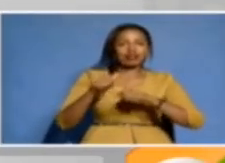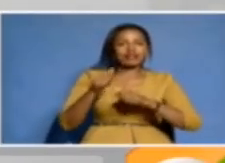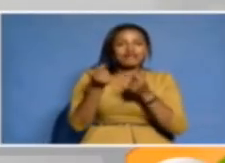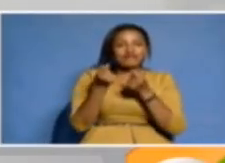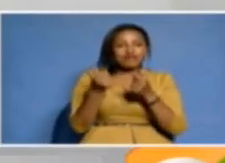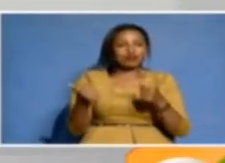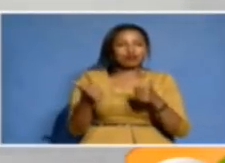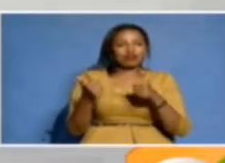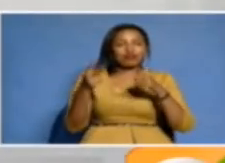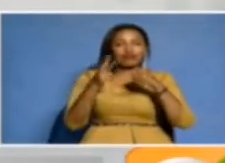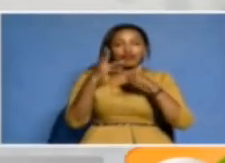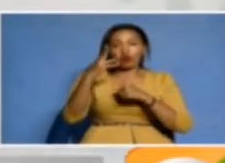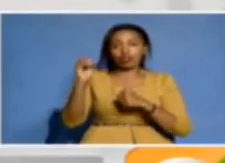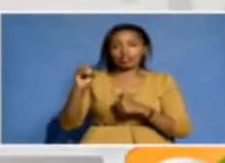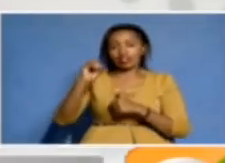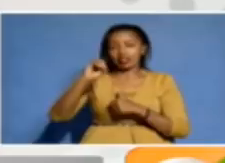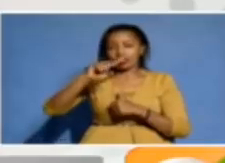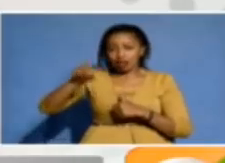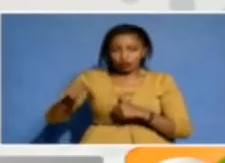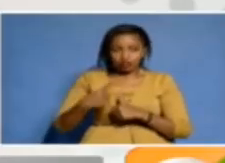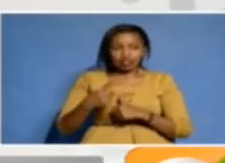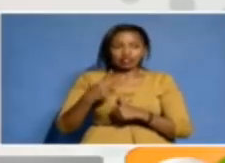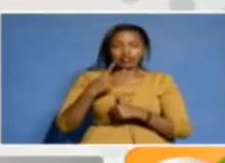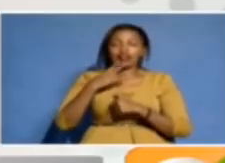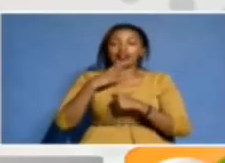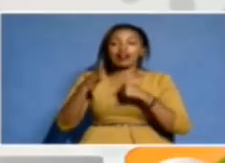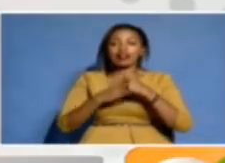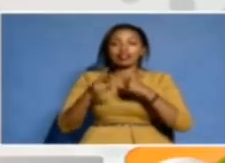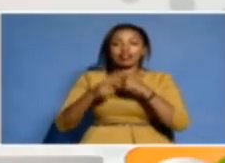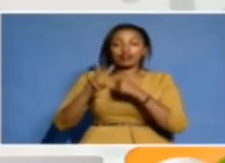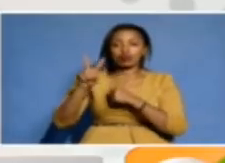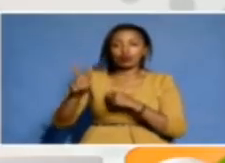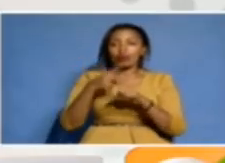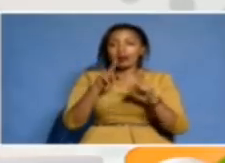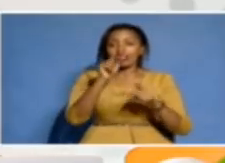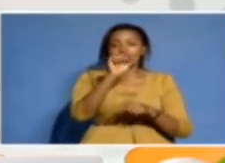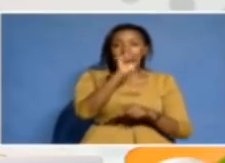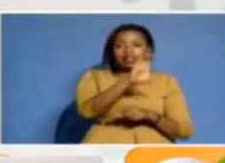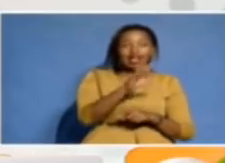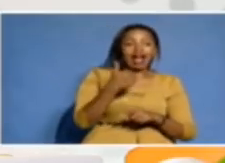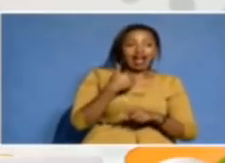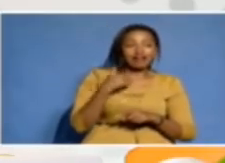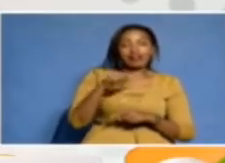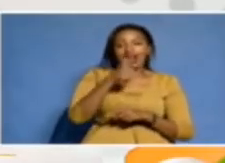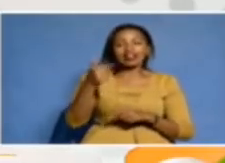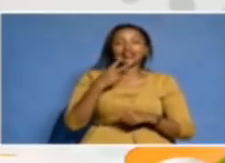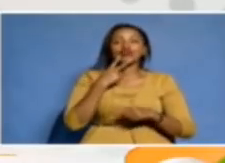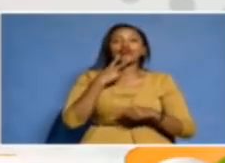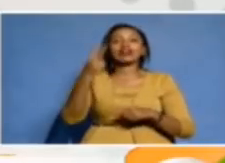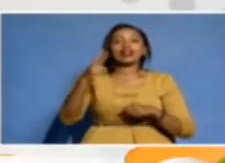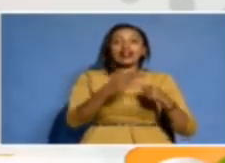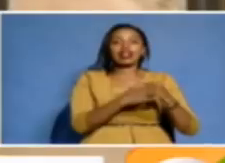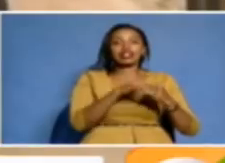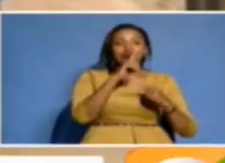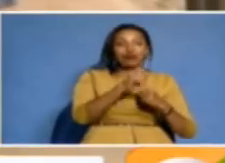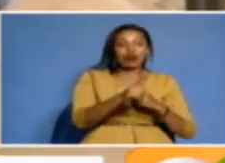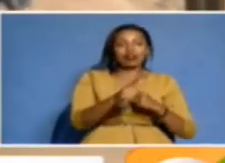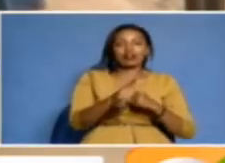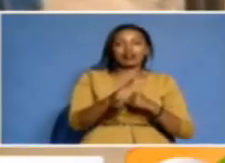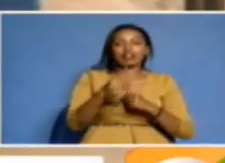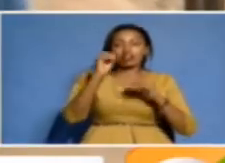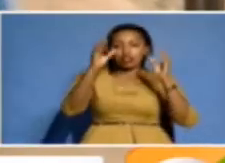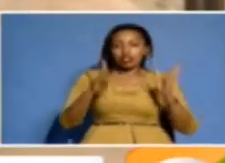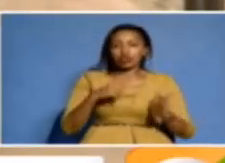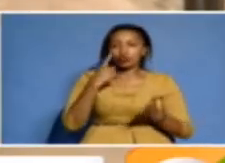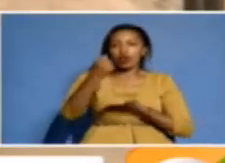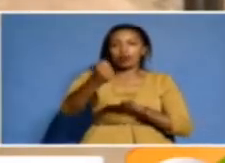40,972 teachers, despite the Teachers Service Commission having over 291,000 unemployed teachers on their register, the biggest